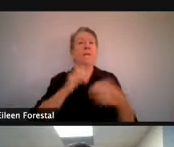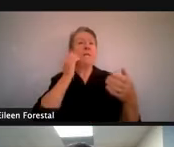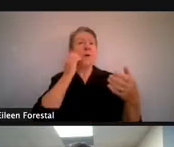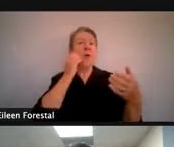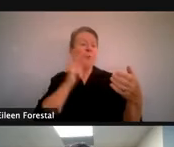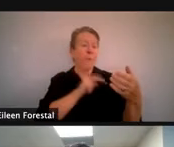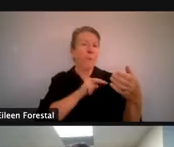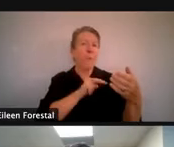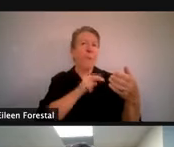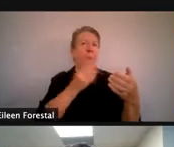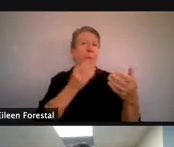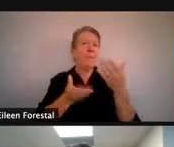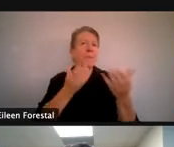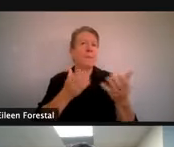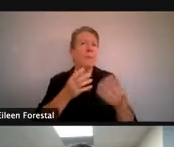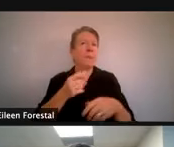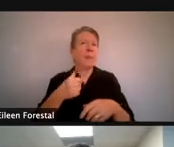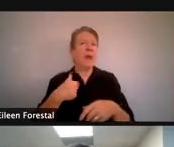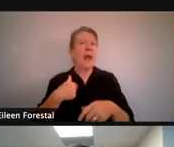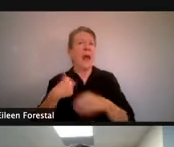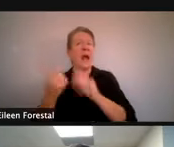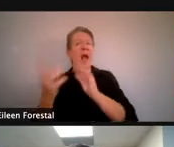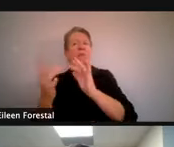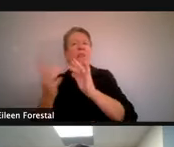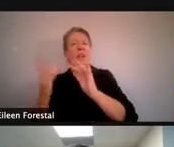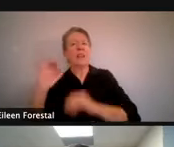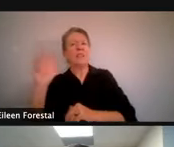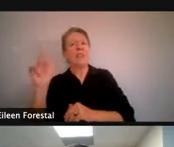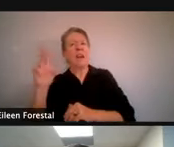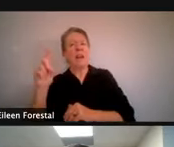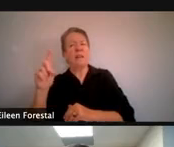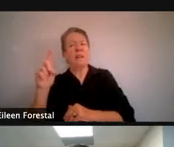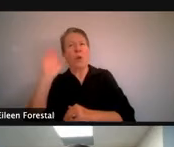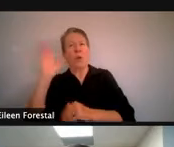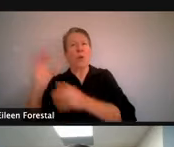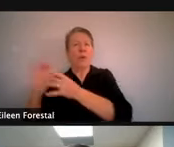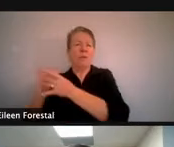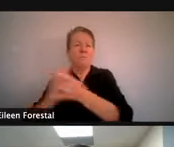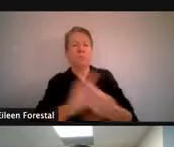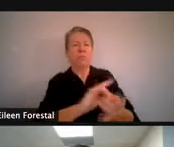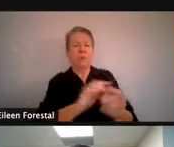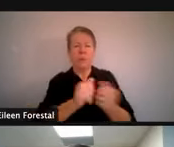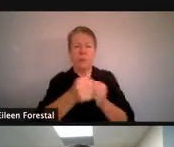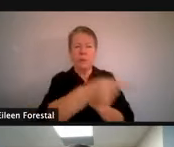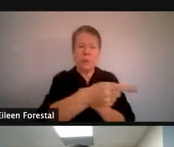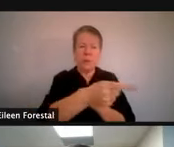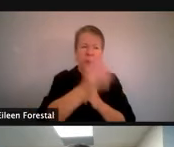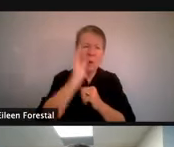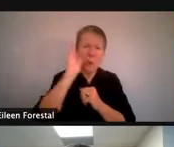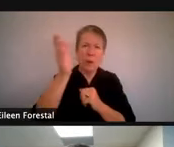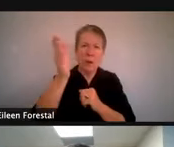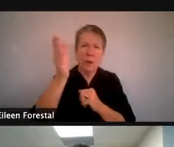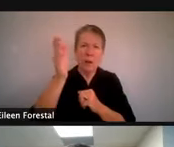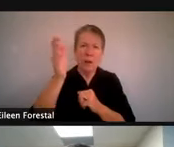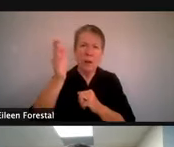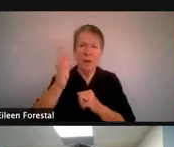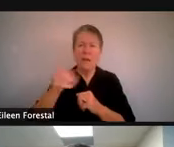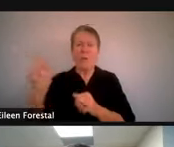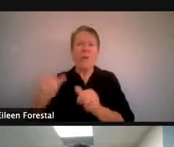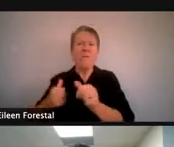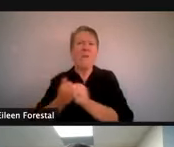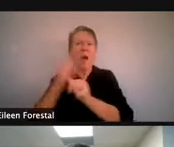him, Meg, I will, in the next 10 minutes, I will call an audible. Otherwise, we'll get him to follow up with Dan Bryan after this.